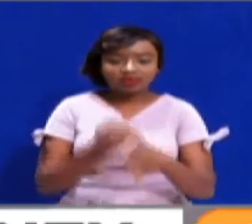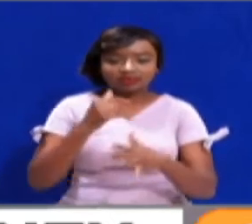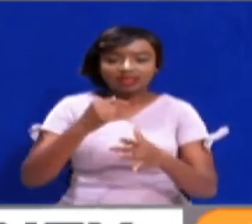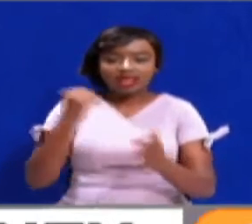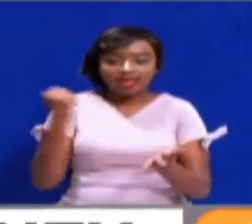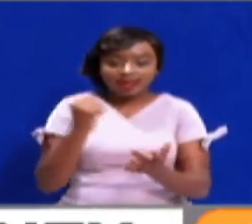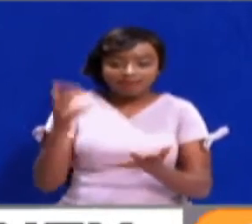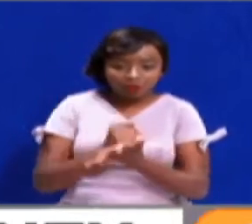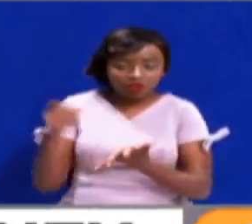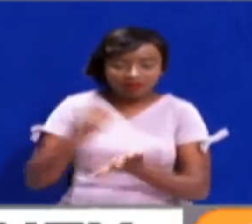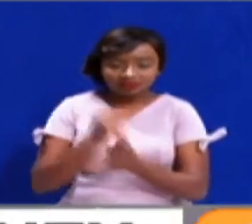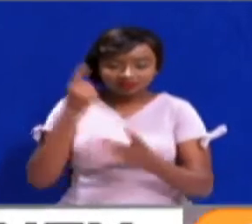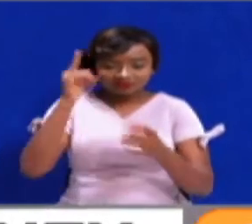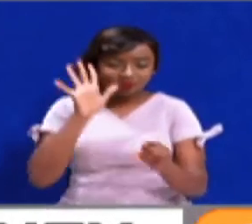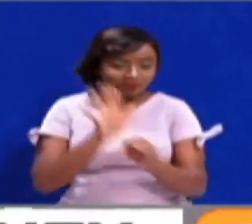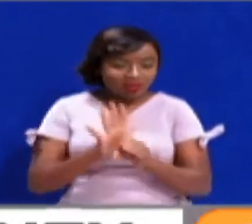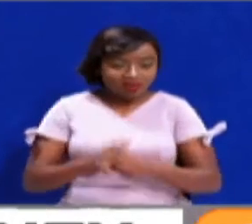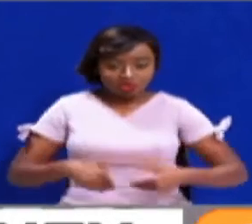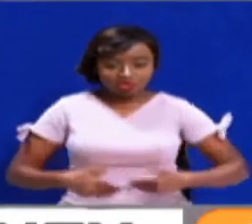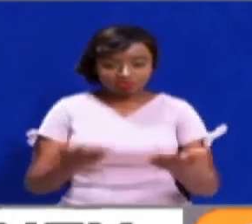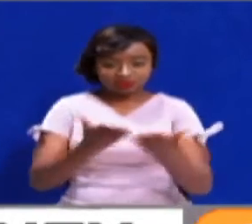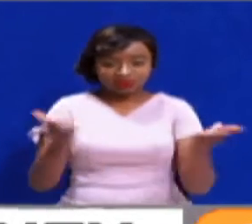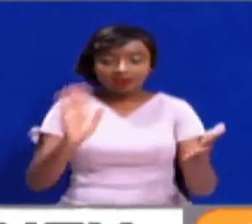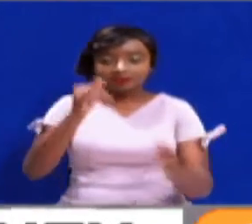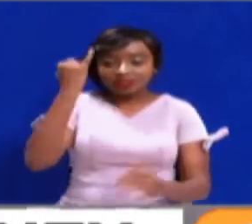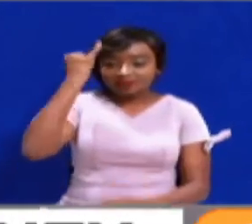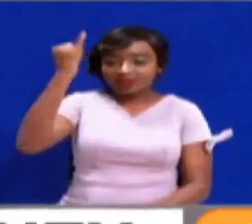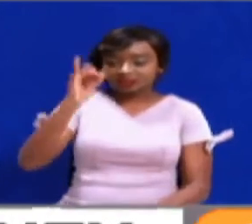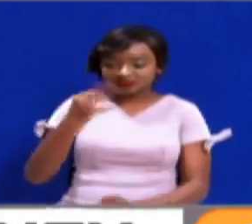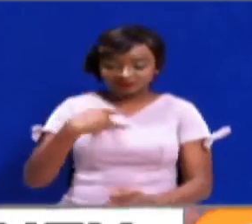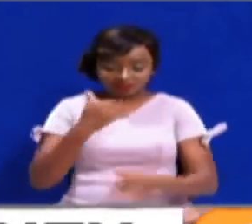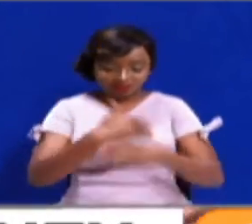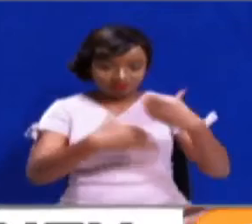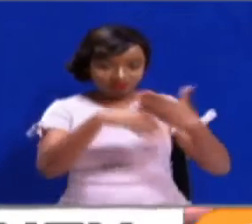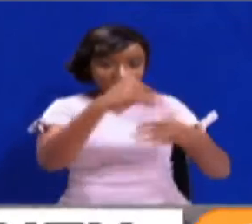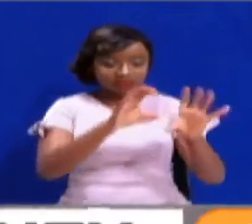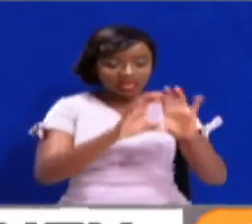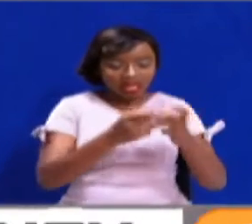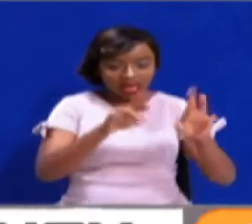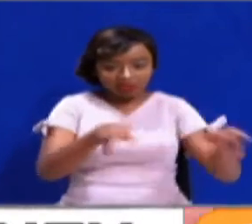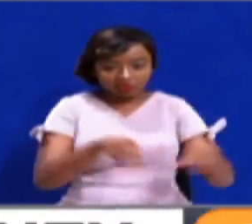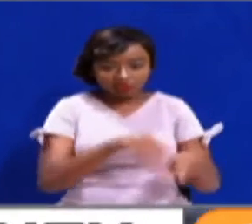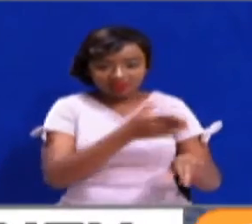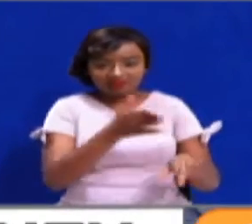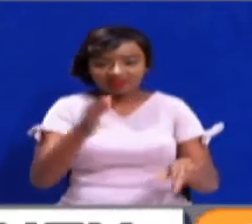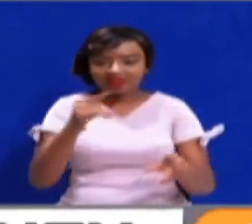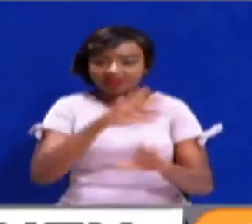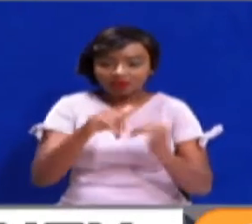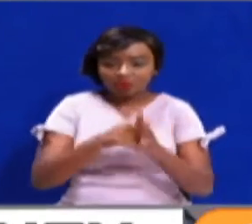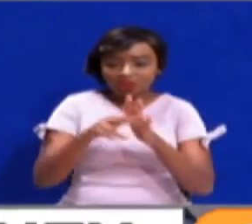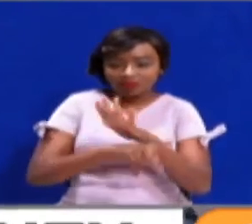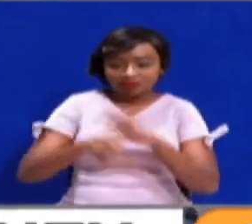young people who are out there. You know, you can imagine if you were to build classrooms in every primary